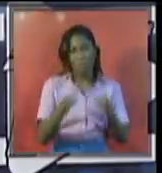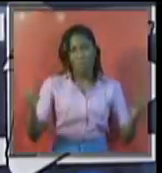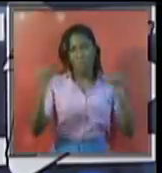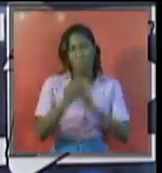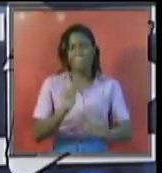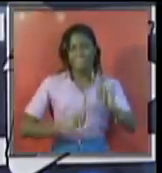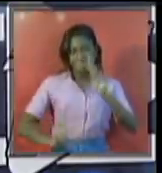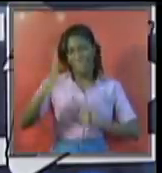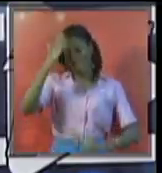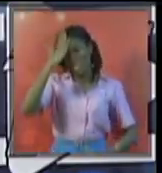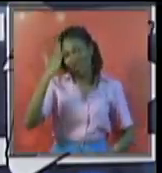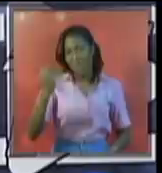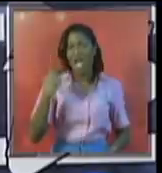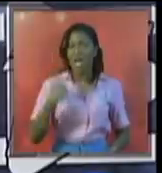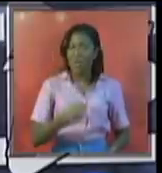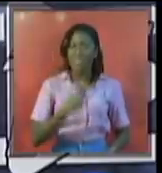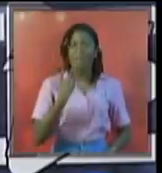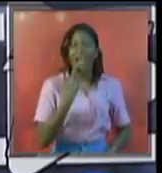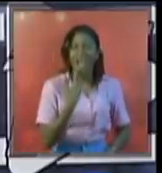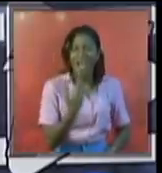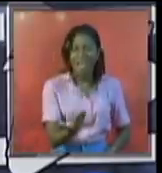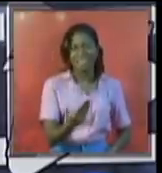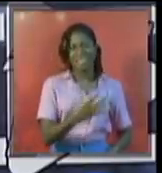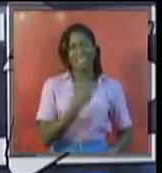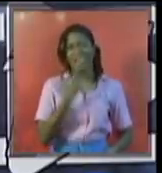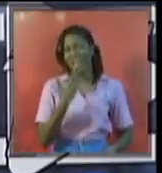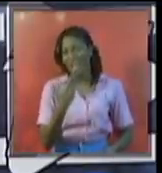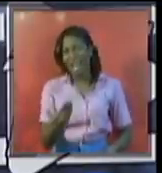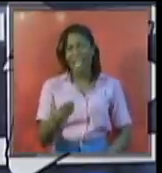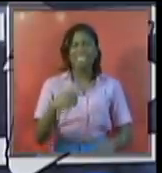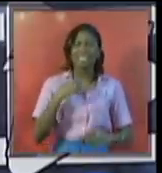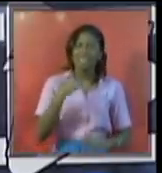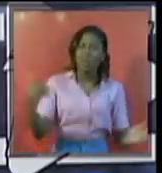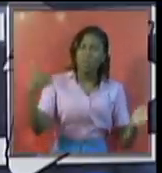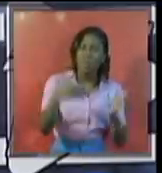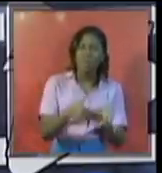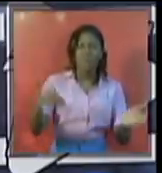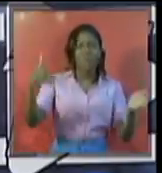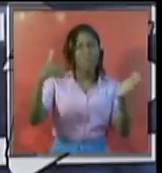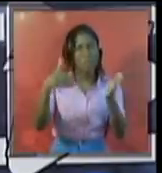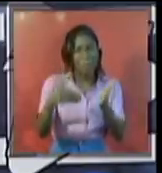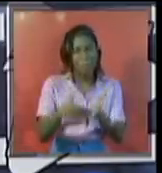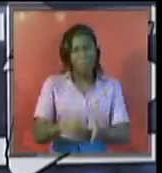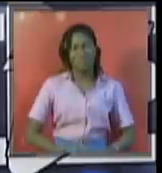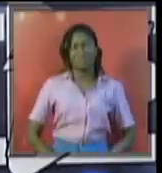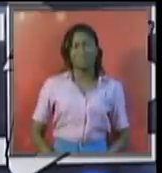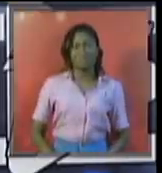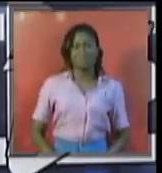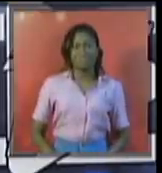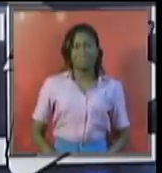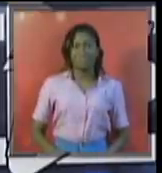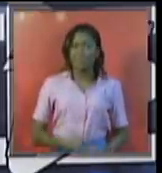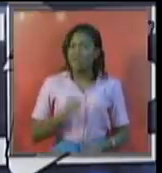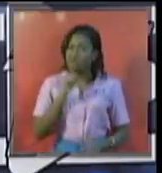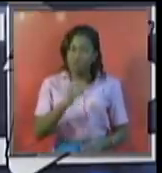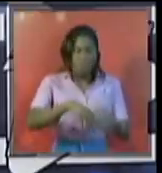for that reason, we keep asking and we keep emphasizing that the restriction of unnecessary movement